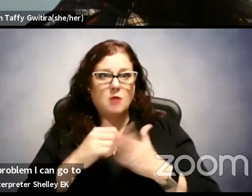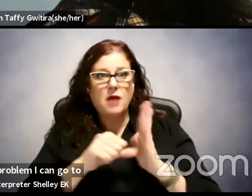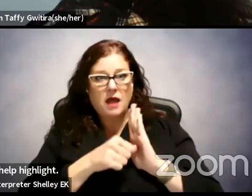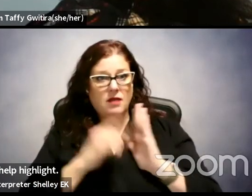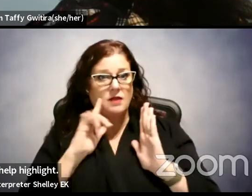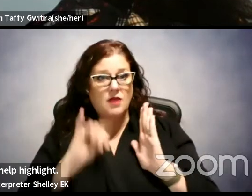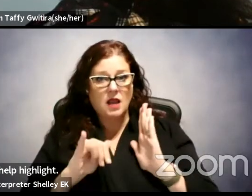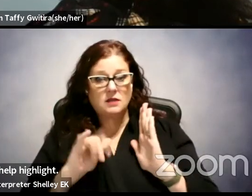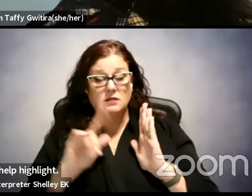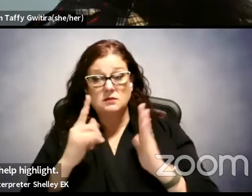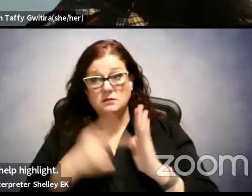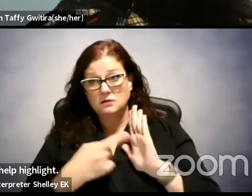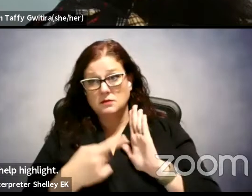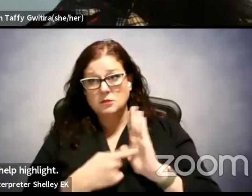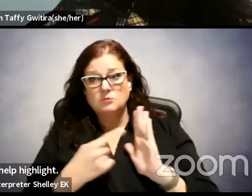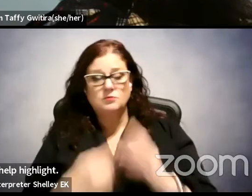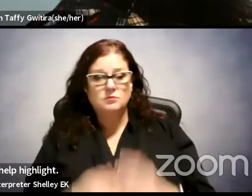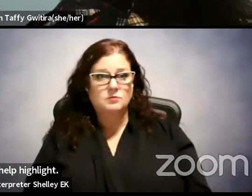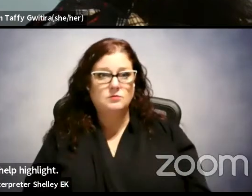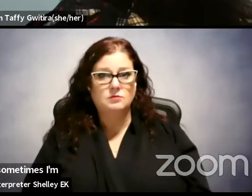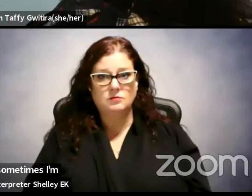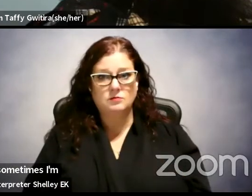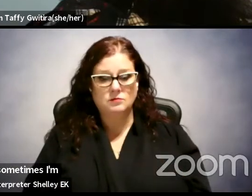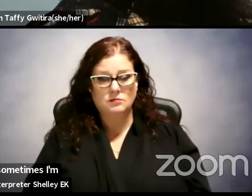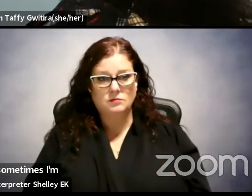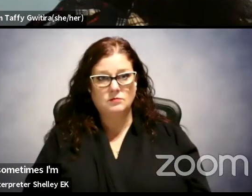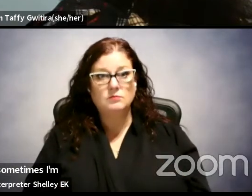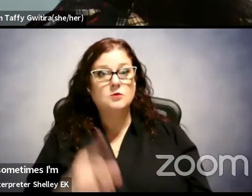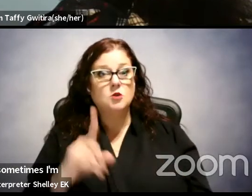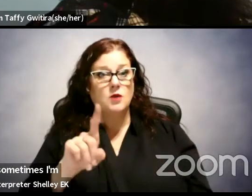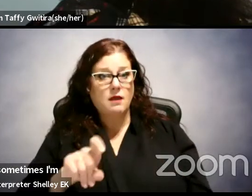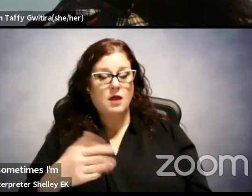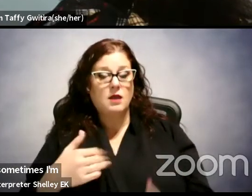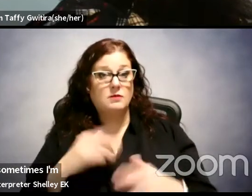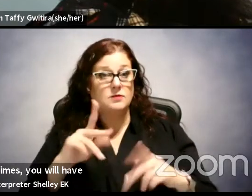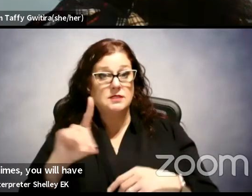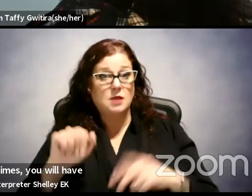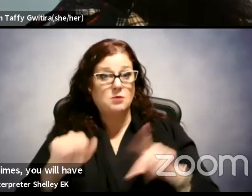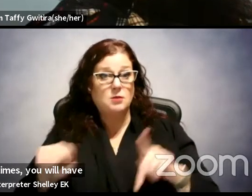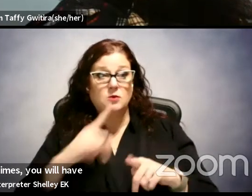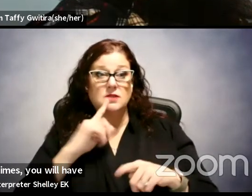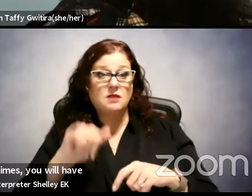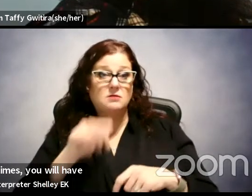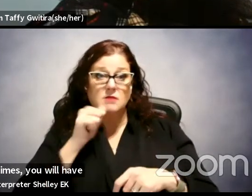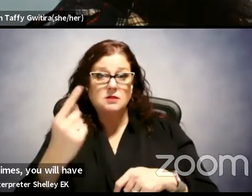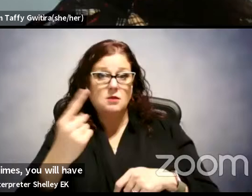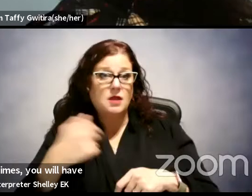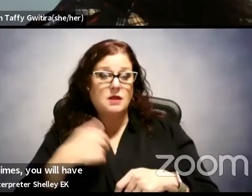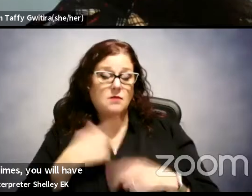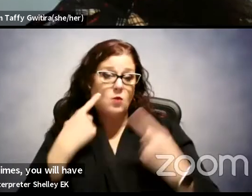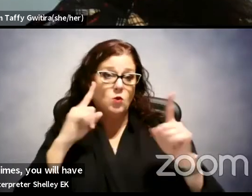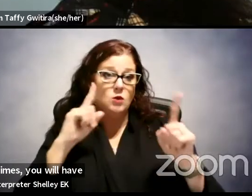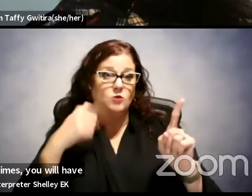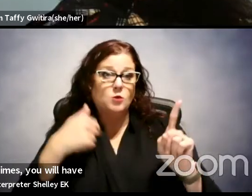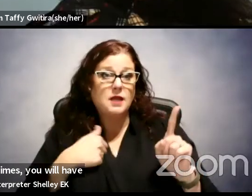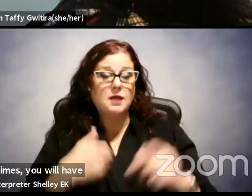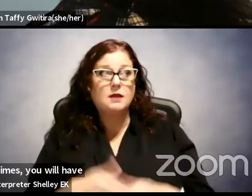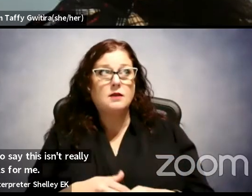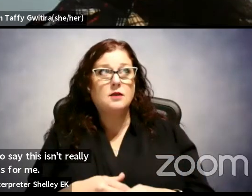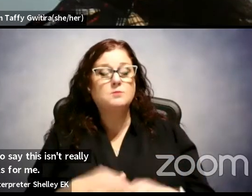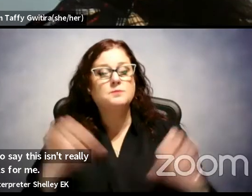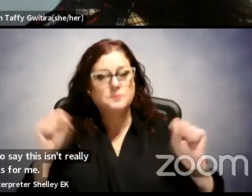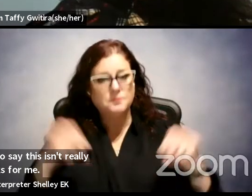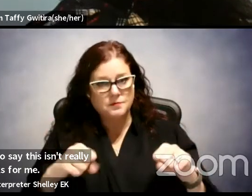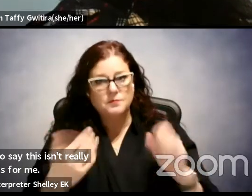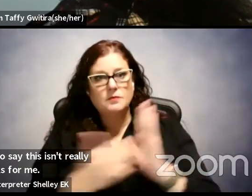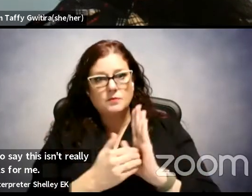another thing. Sometimes you will have disabled people who say, this isn't really something that works for me. Yes. So